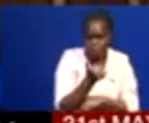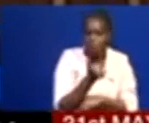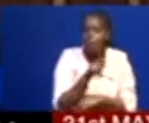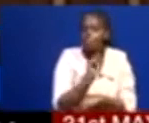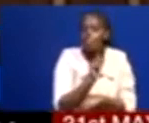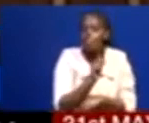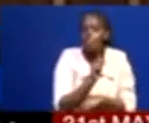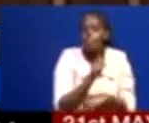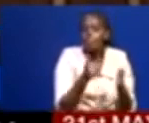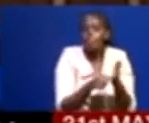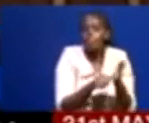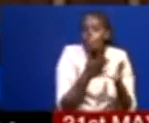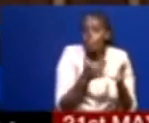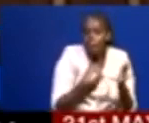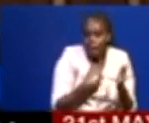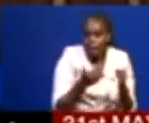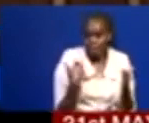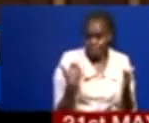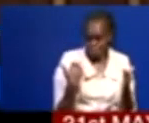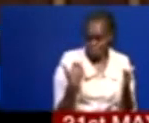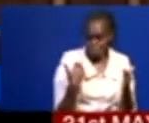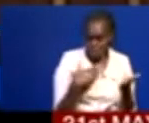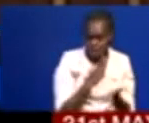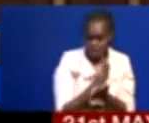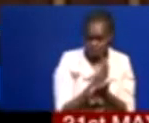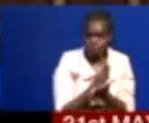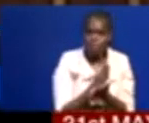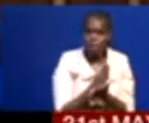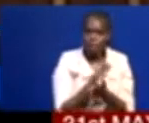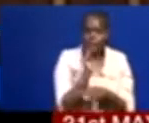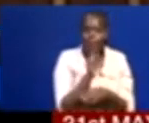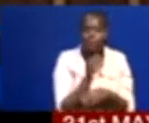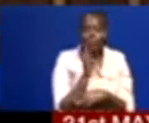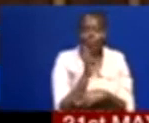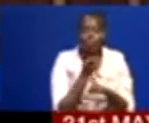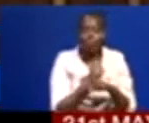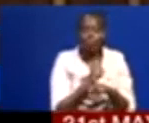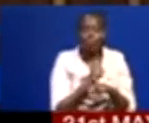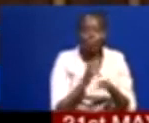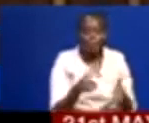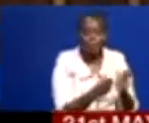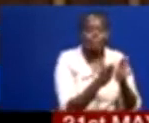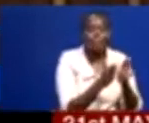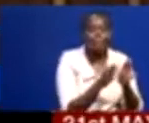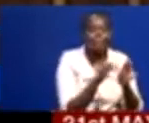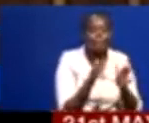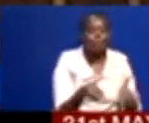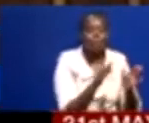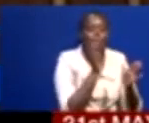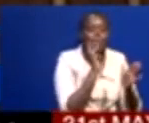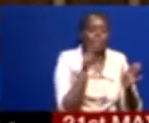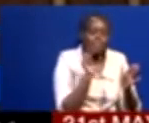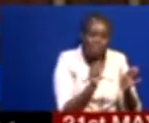part of the problem we found out is that actually this water from the water stream was contaminated and